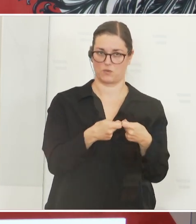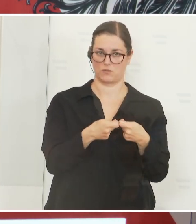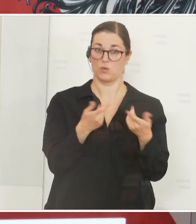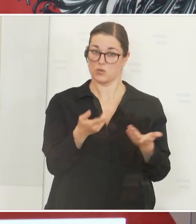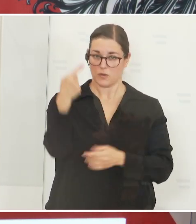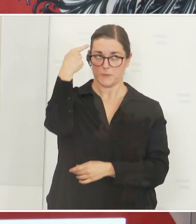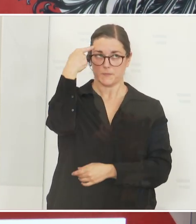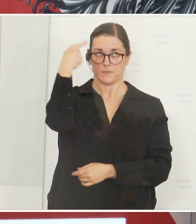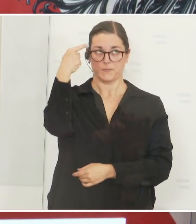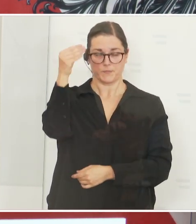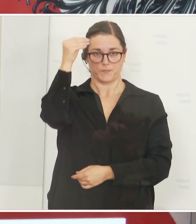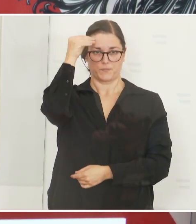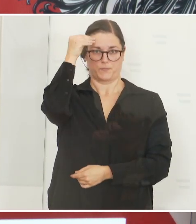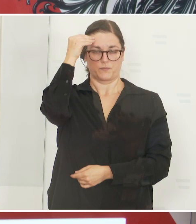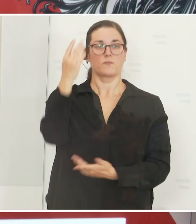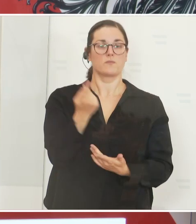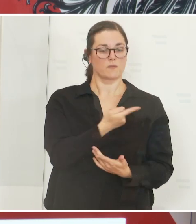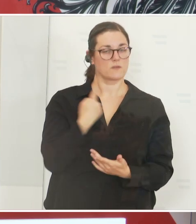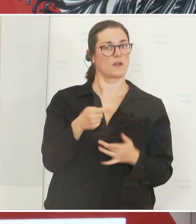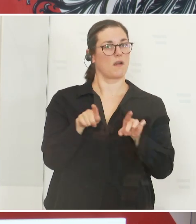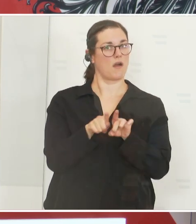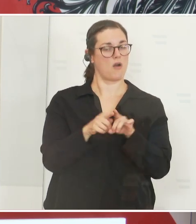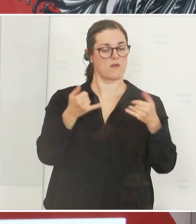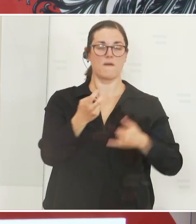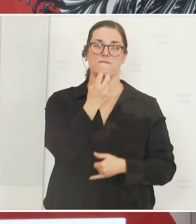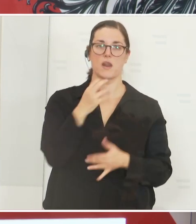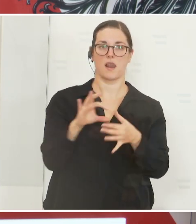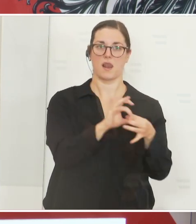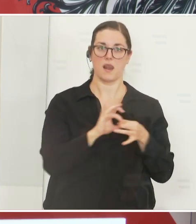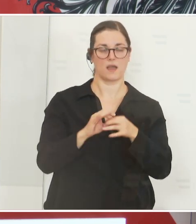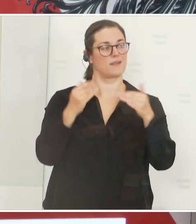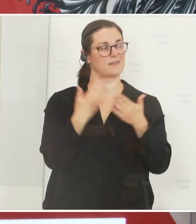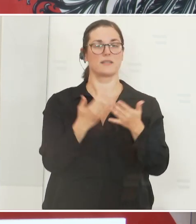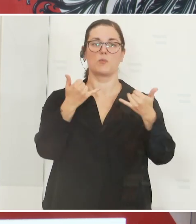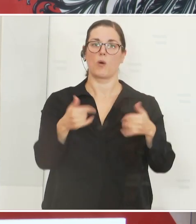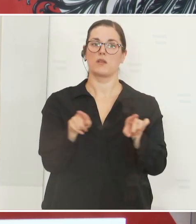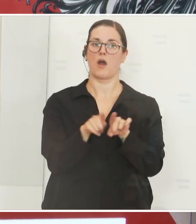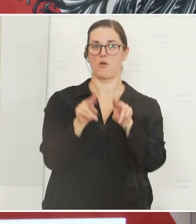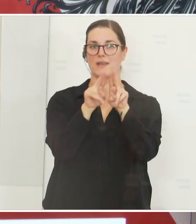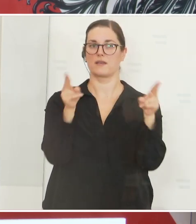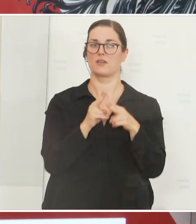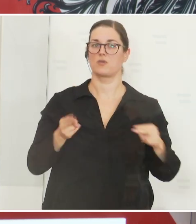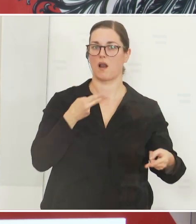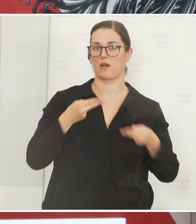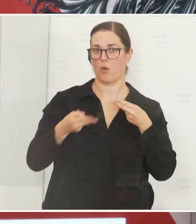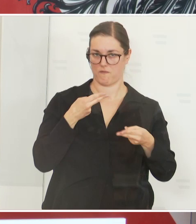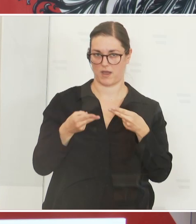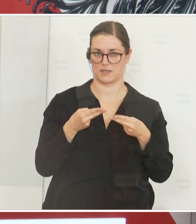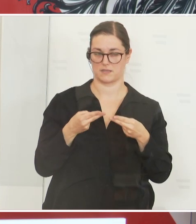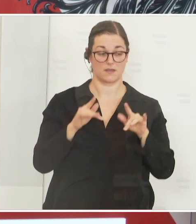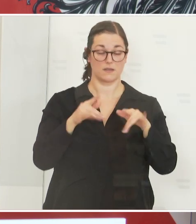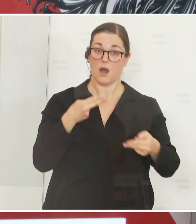mind, we embarked on organizing today's international conference. I believe this conference is a